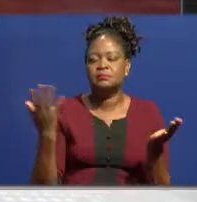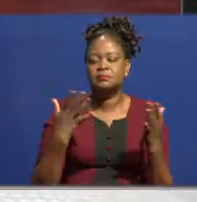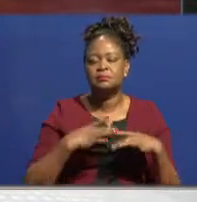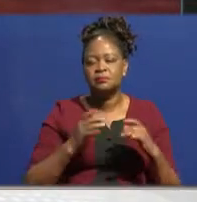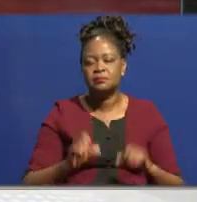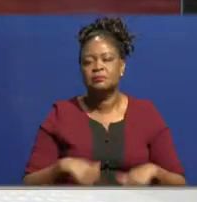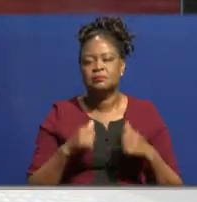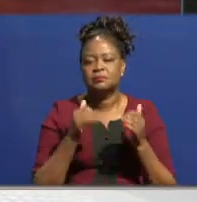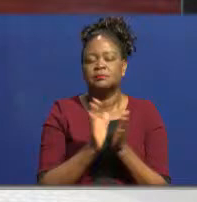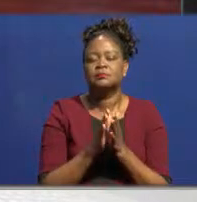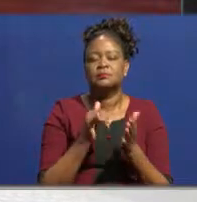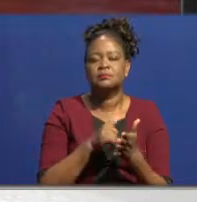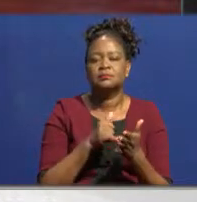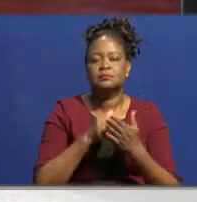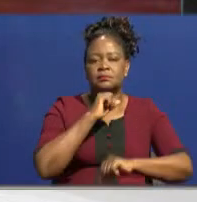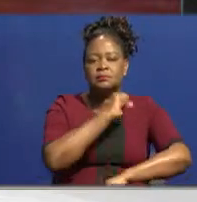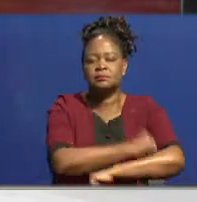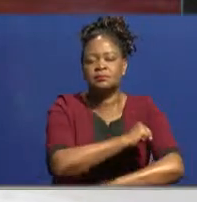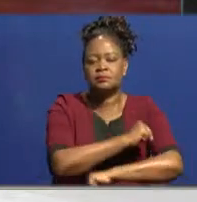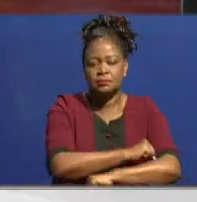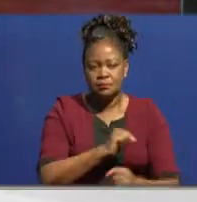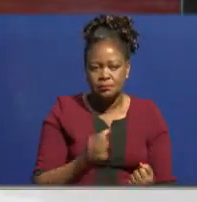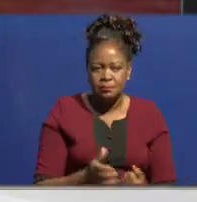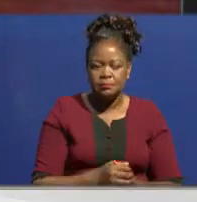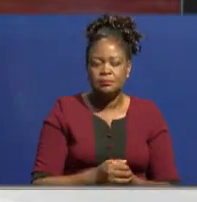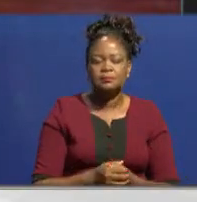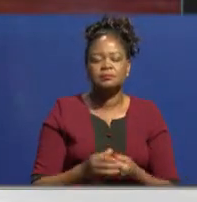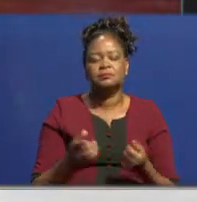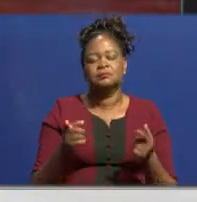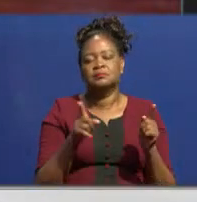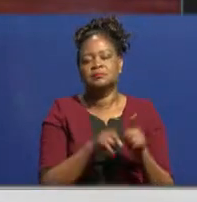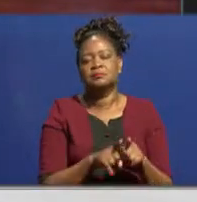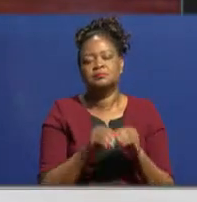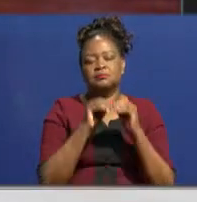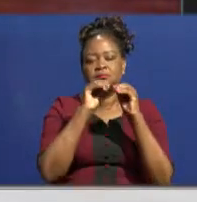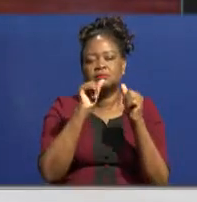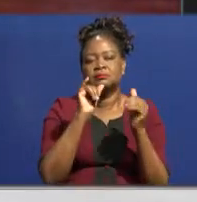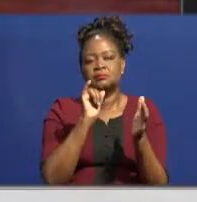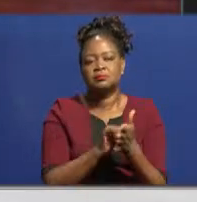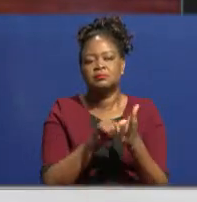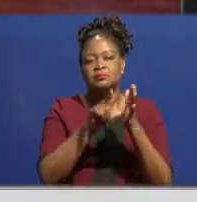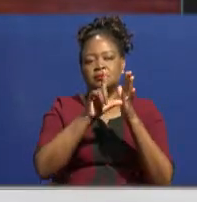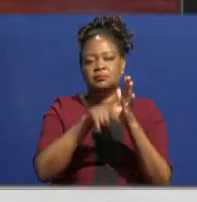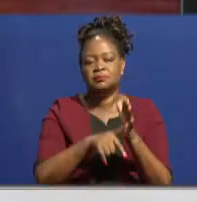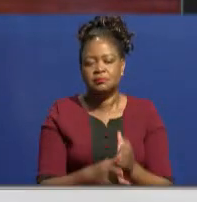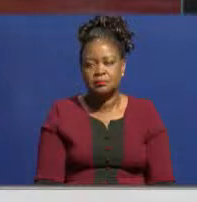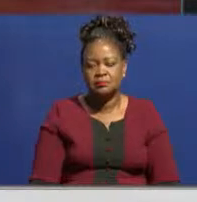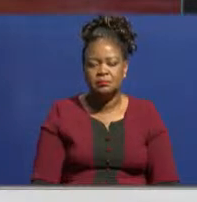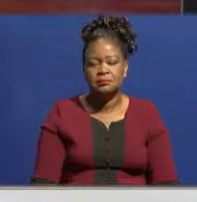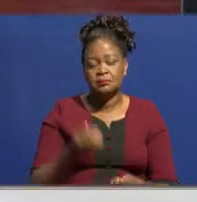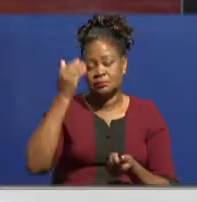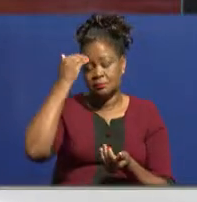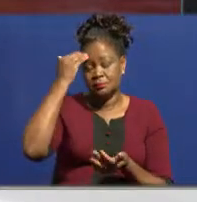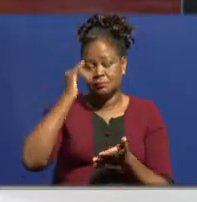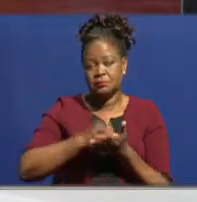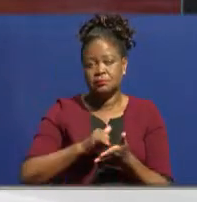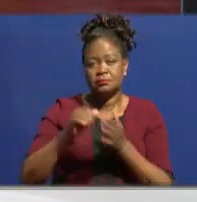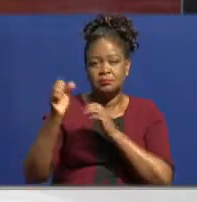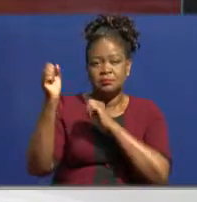the banditly menace is still with us, but we will be looking at that as well. And not forgetting that